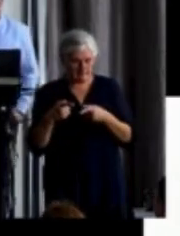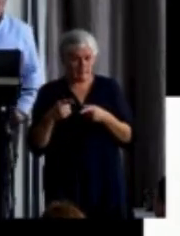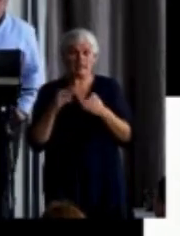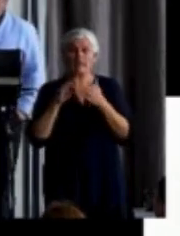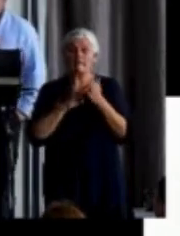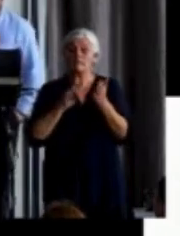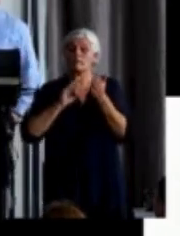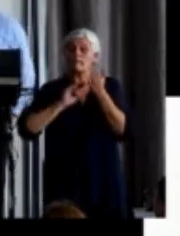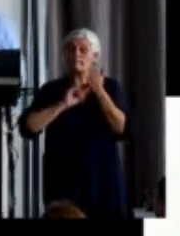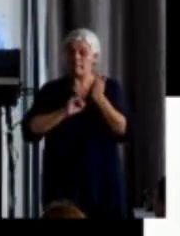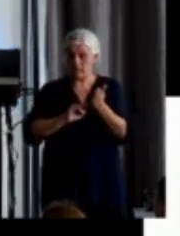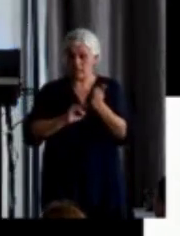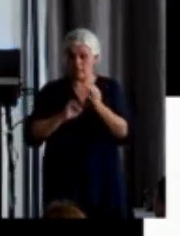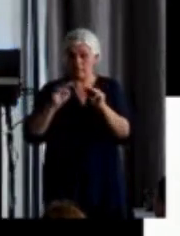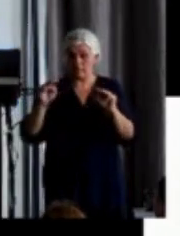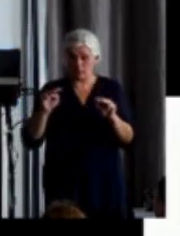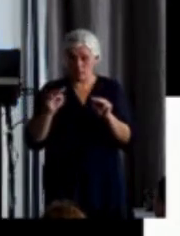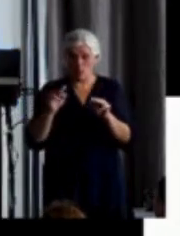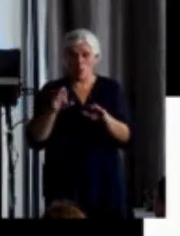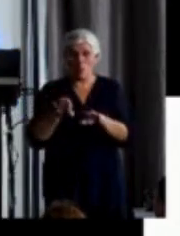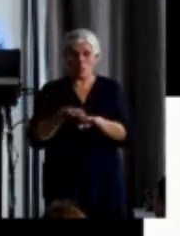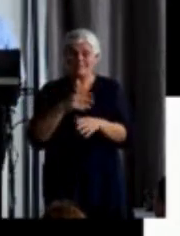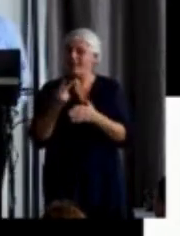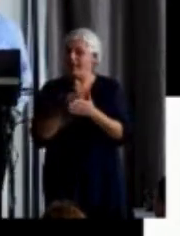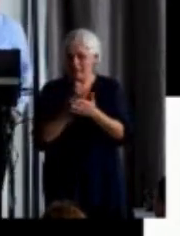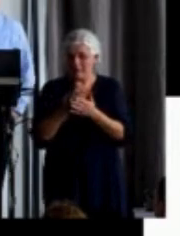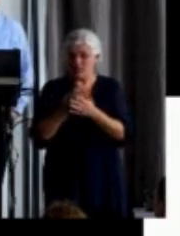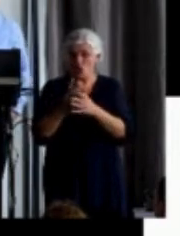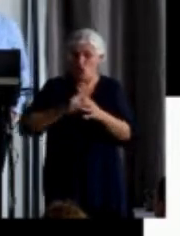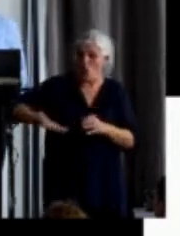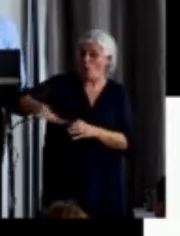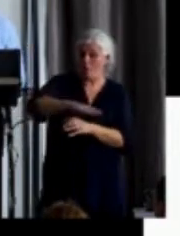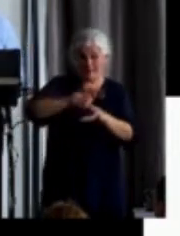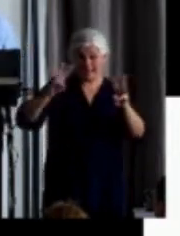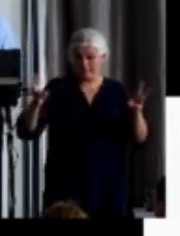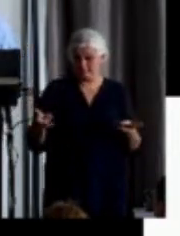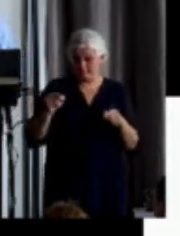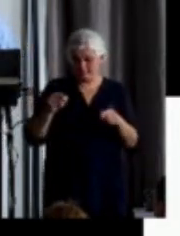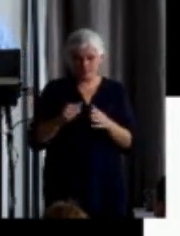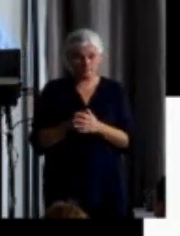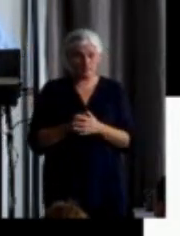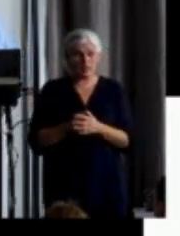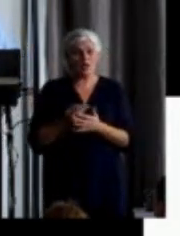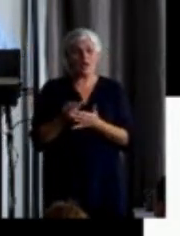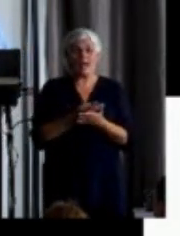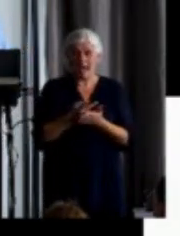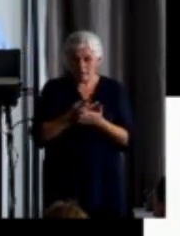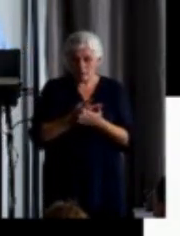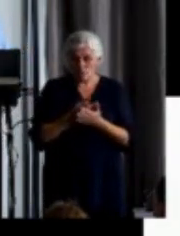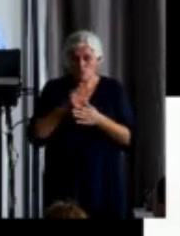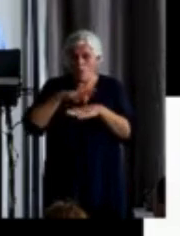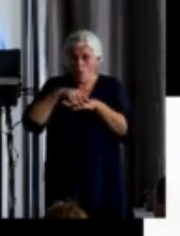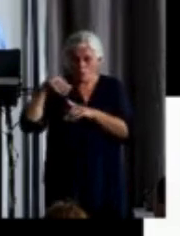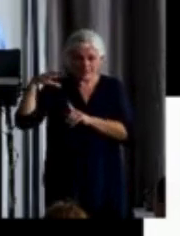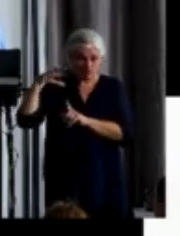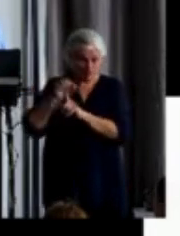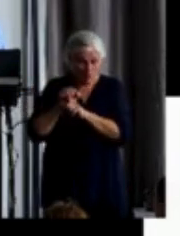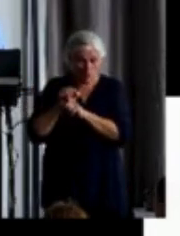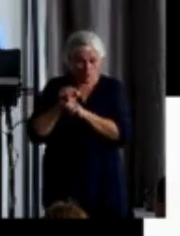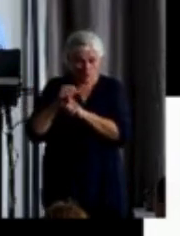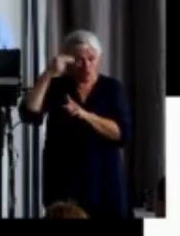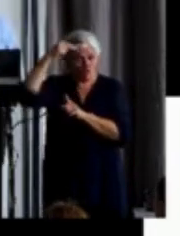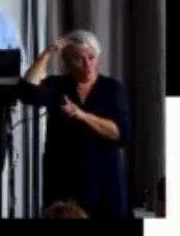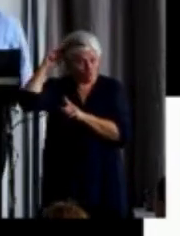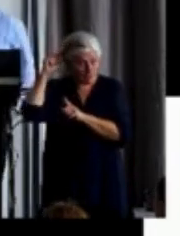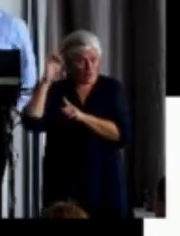50 million people with epilepsy globally. So epilepsy is the oldest recorded